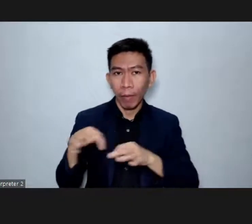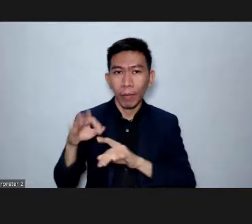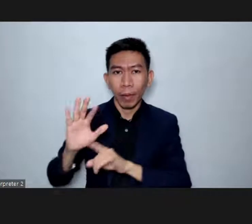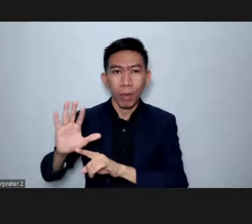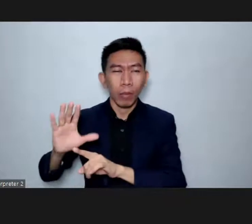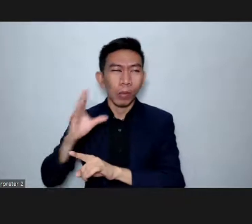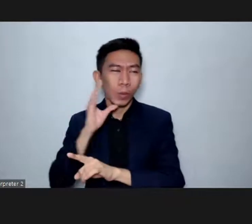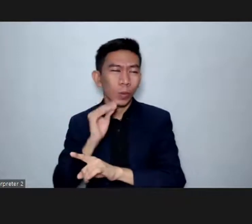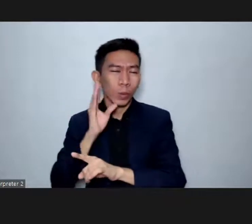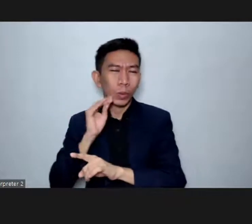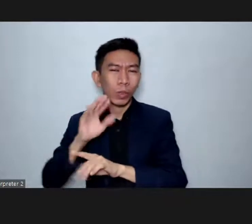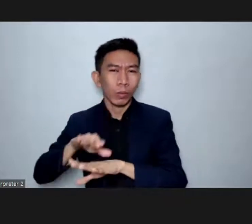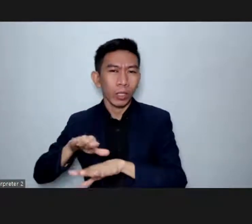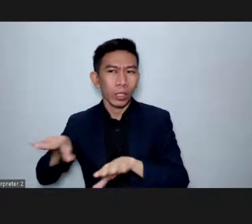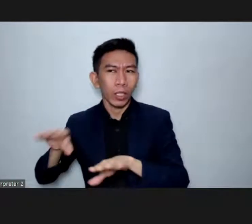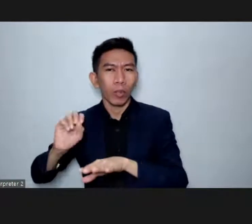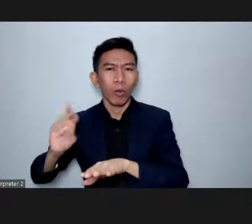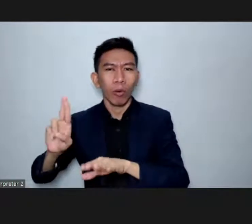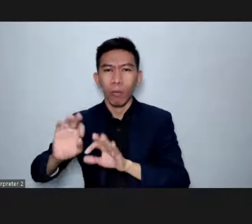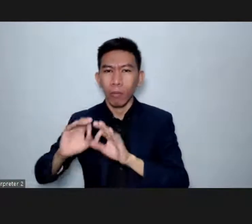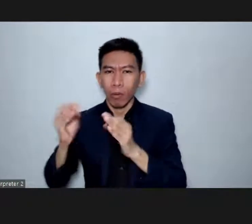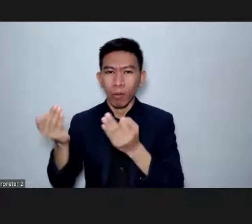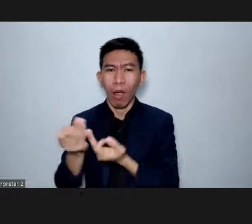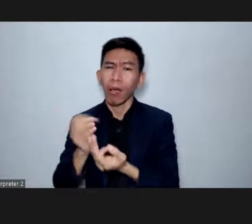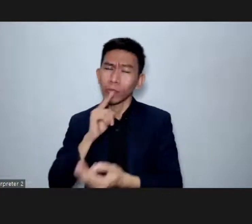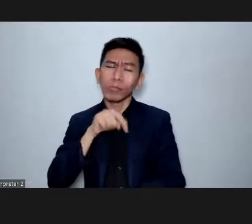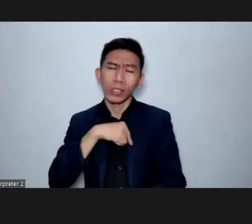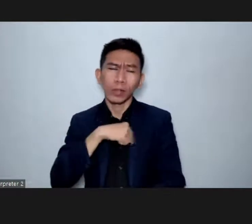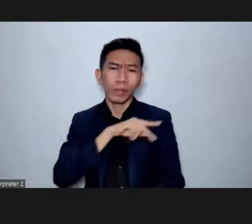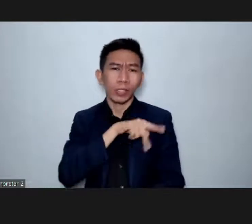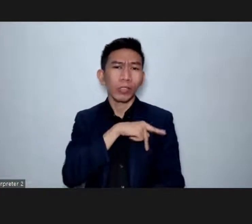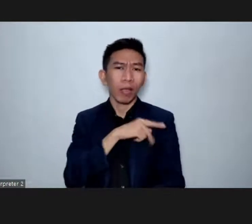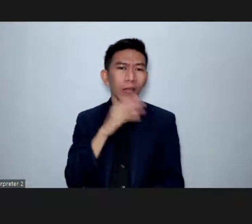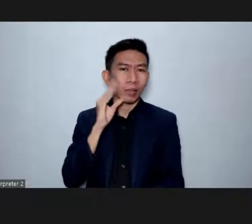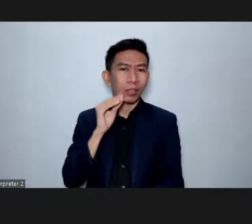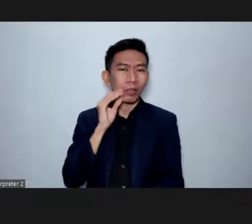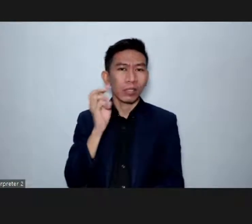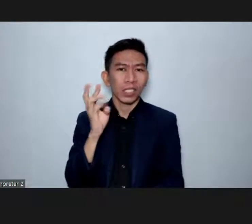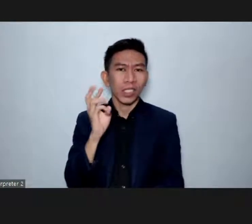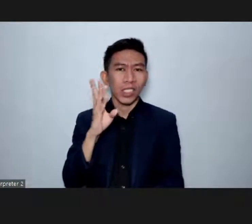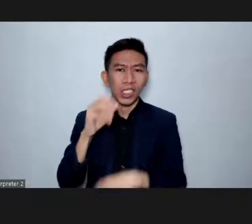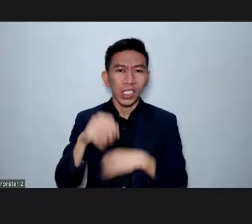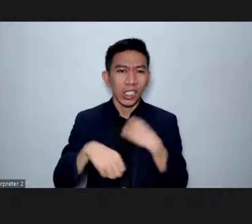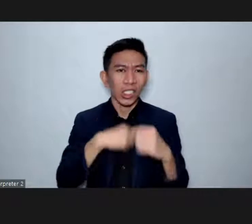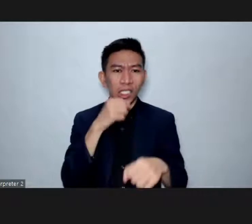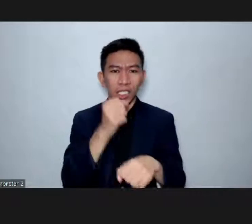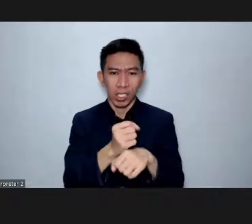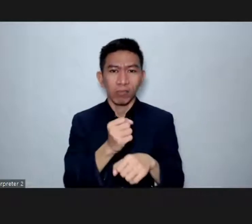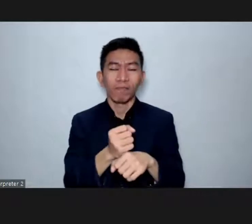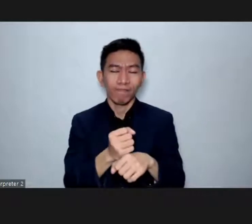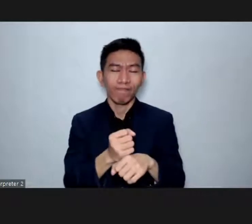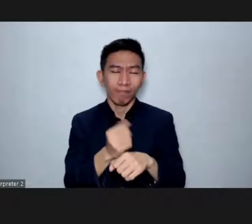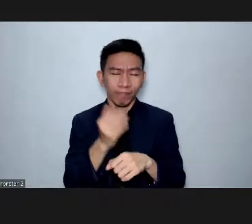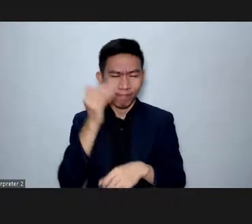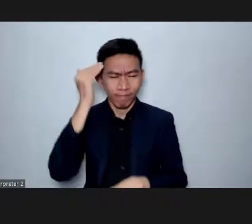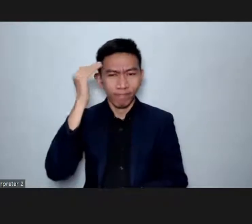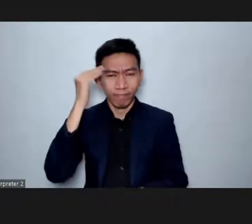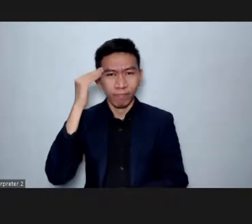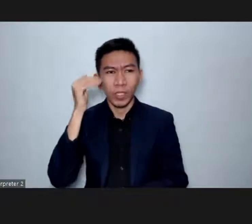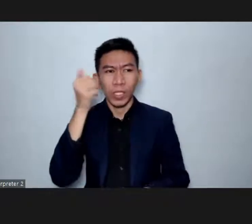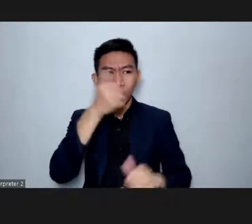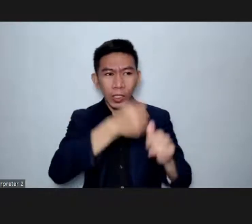goes through, despite my front row experience for over 16 years, as every case is unique and has its own